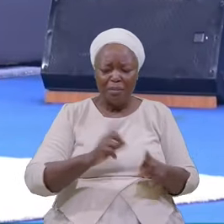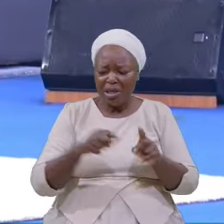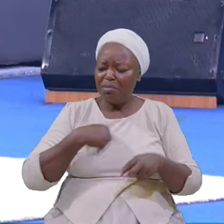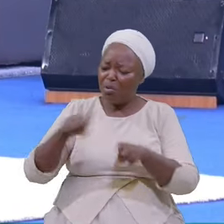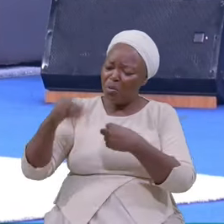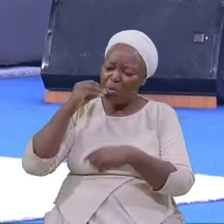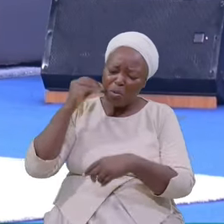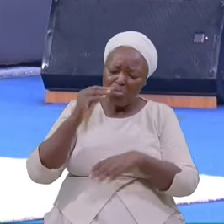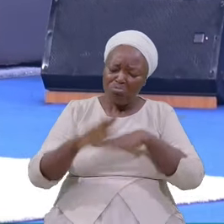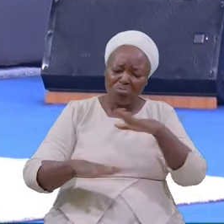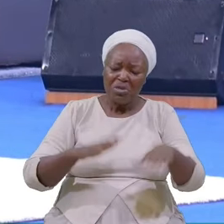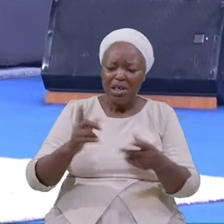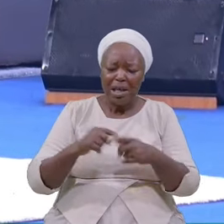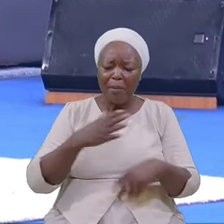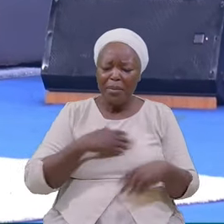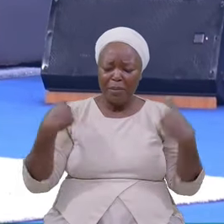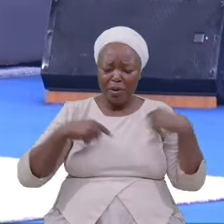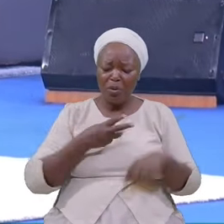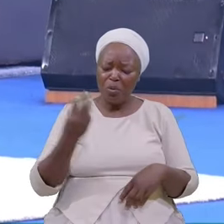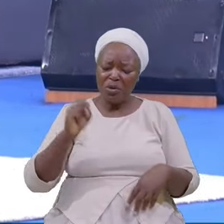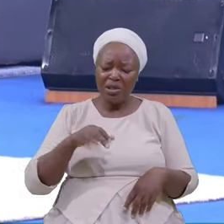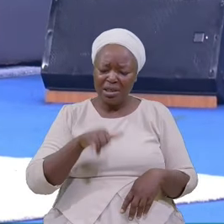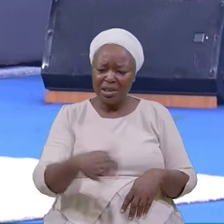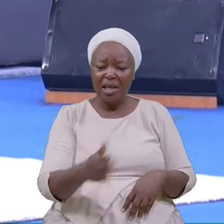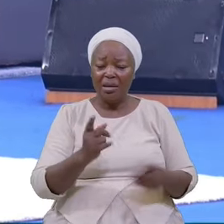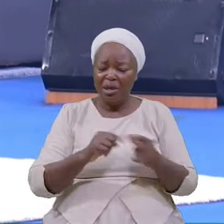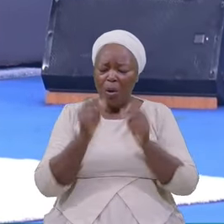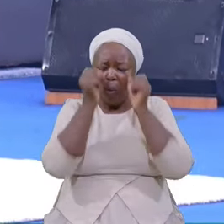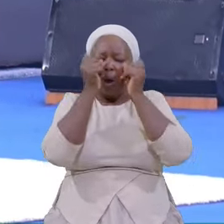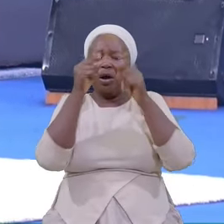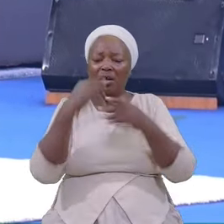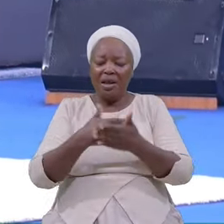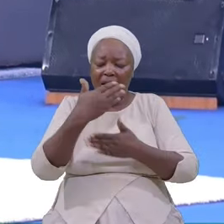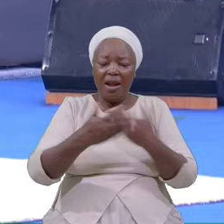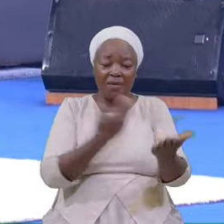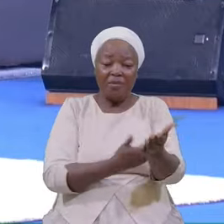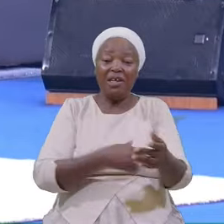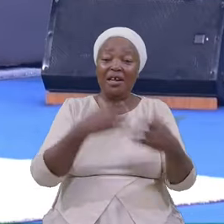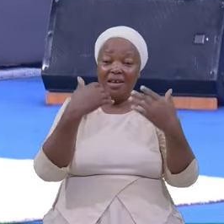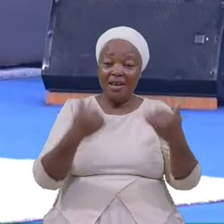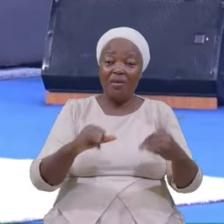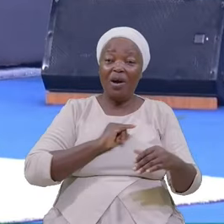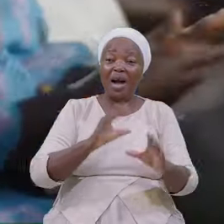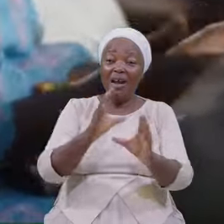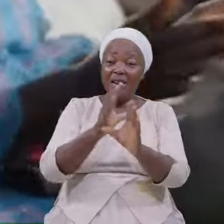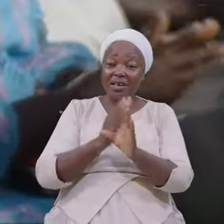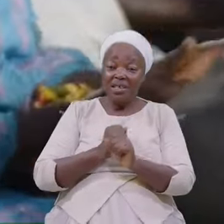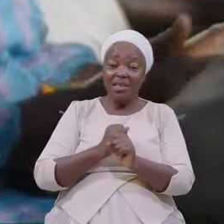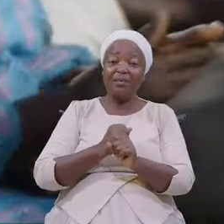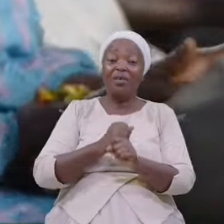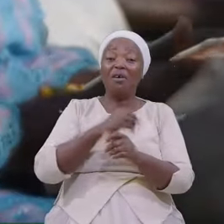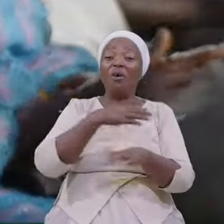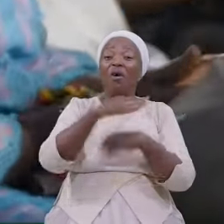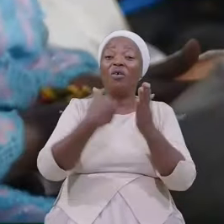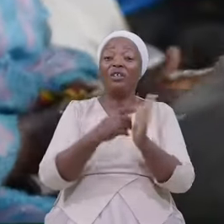pain was still there. I woke up the next morning, now I see all the leaves are dry. Vous avez suivi